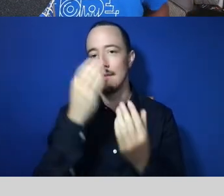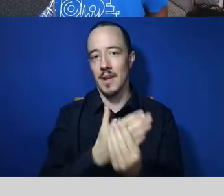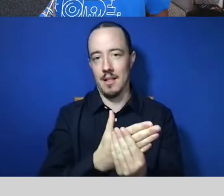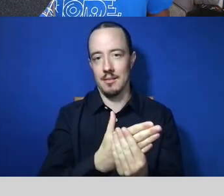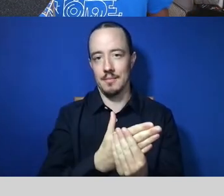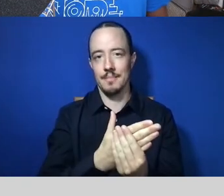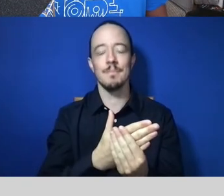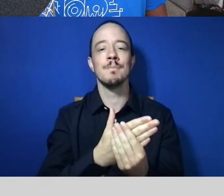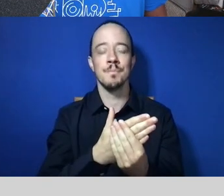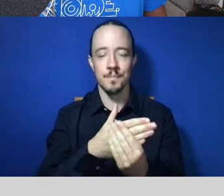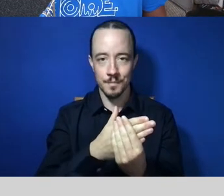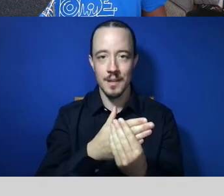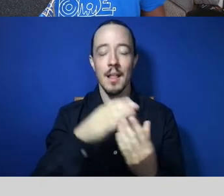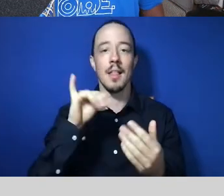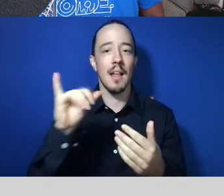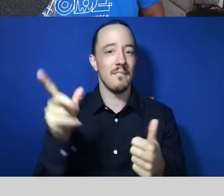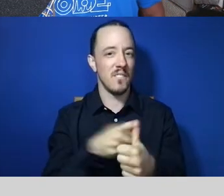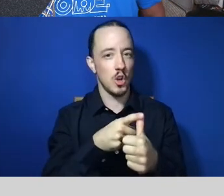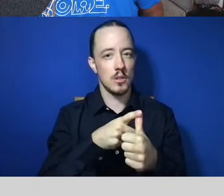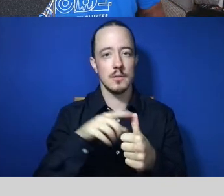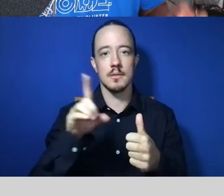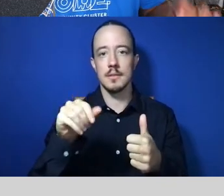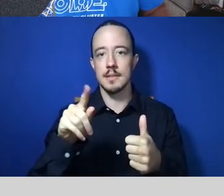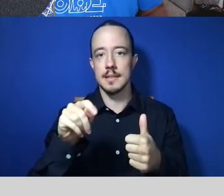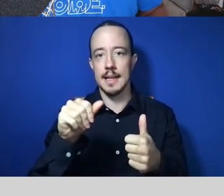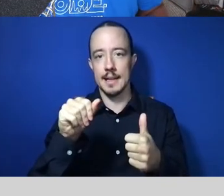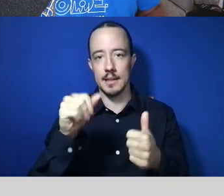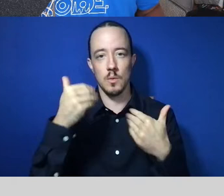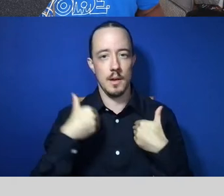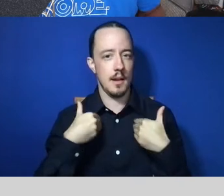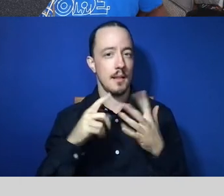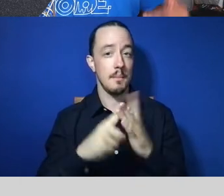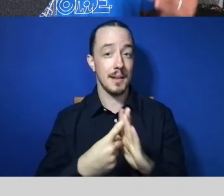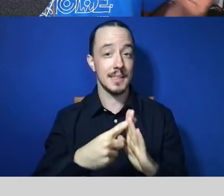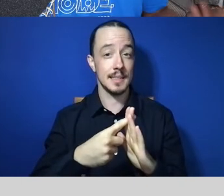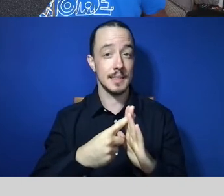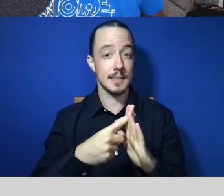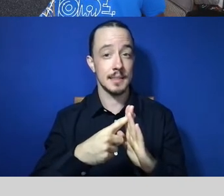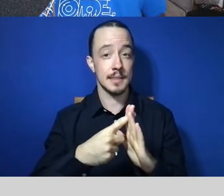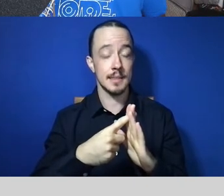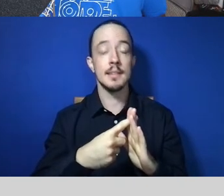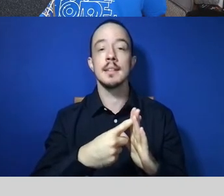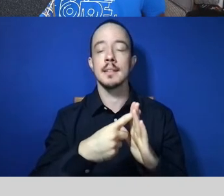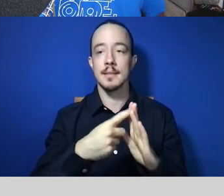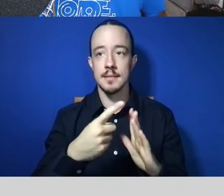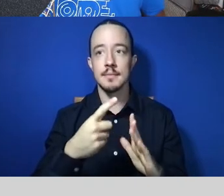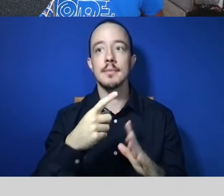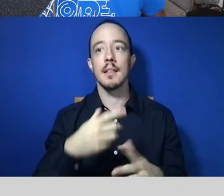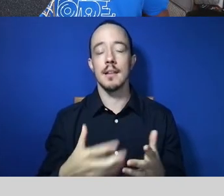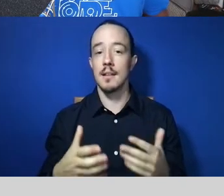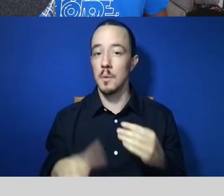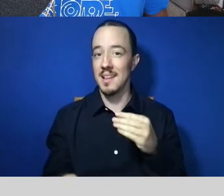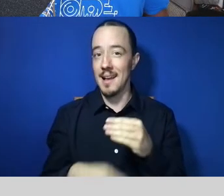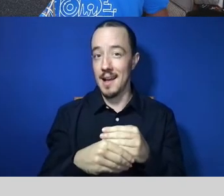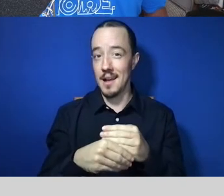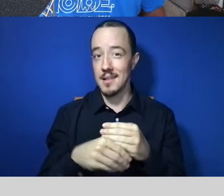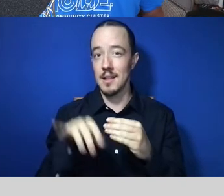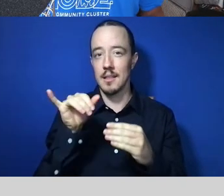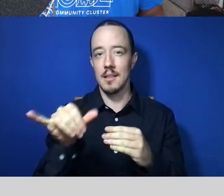set. So that's that first call type that we had, that first data frame that we had at the beginning. And